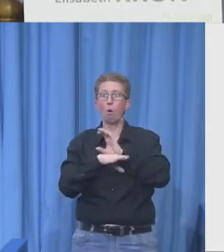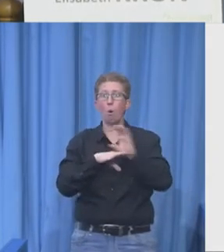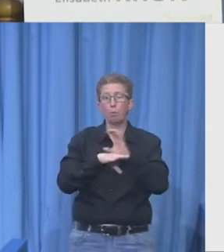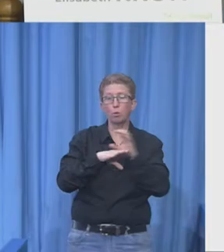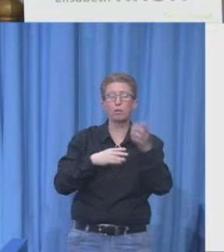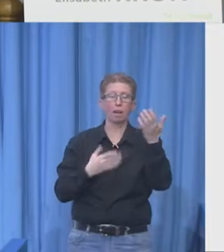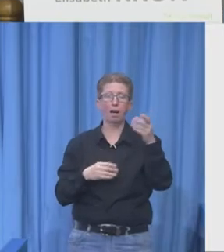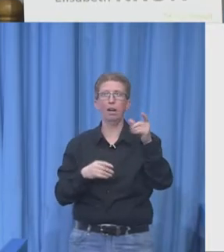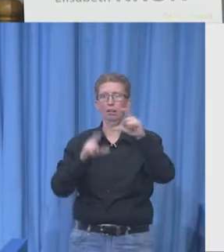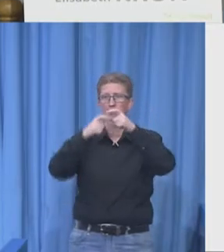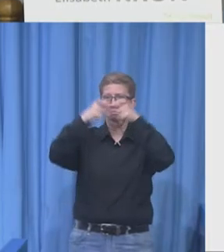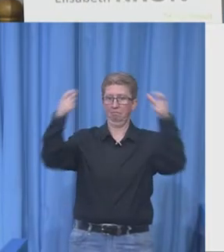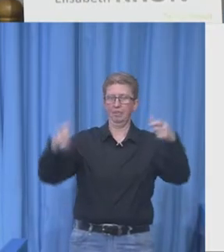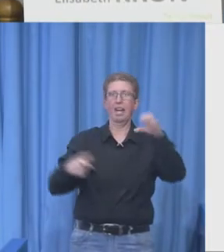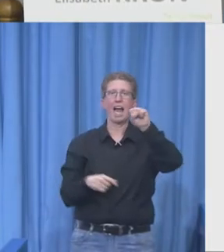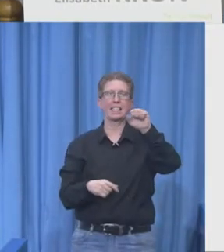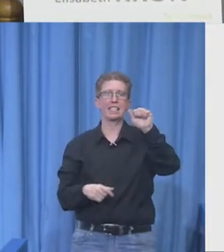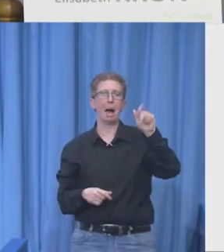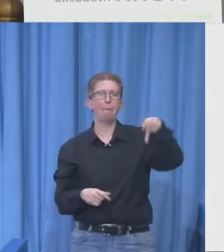We had to build up our own